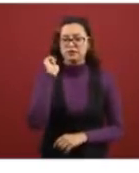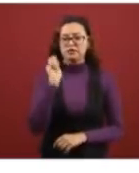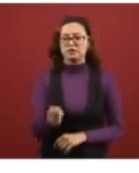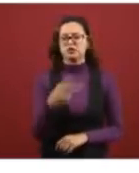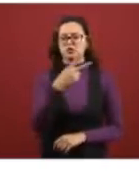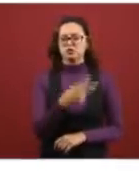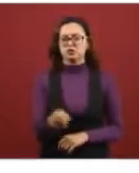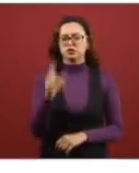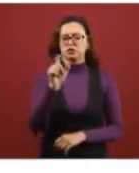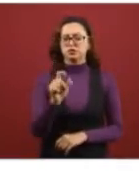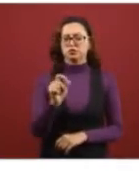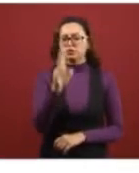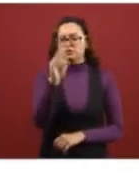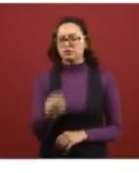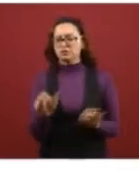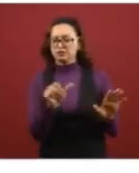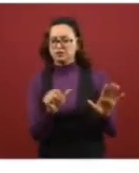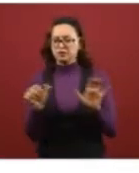98.5%,